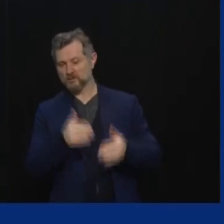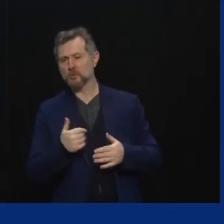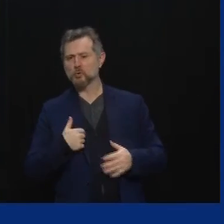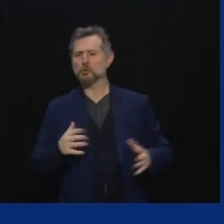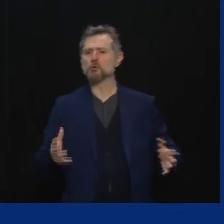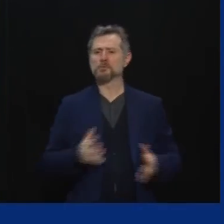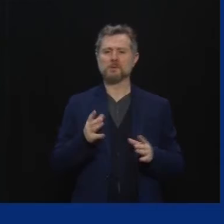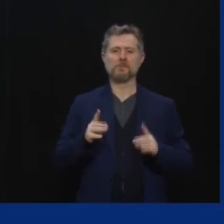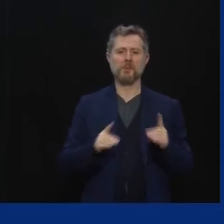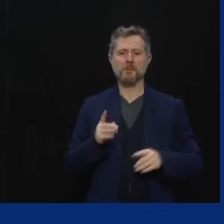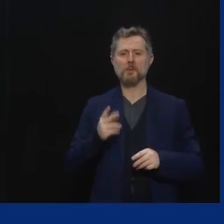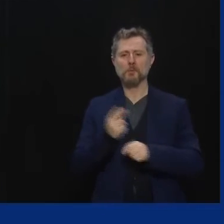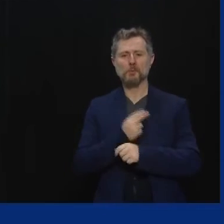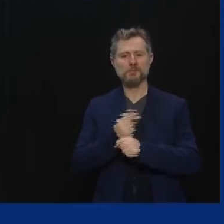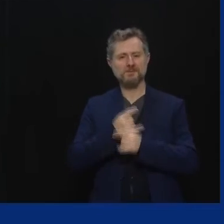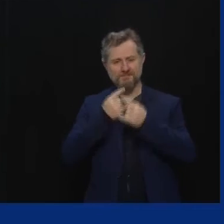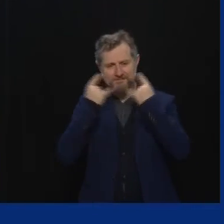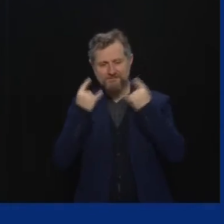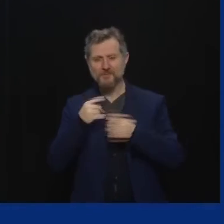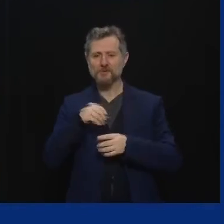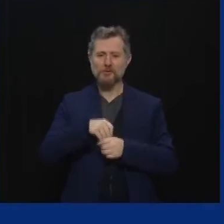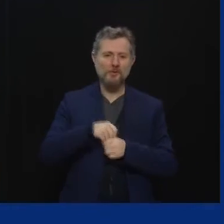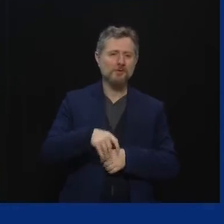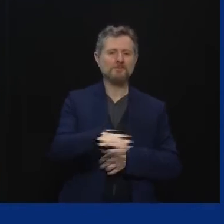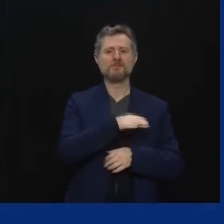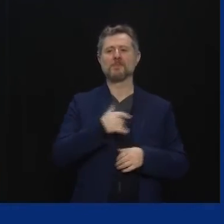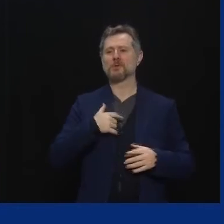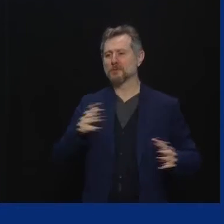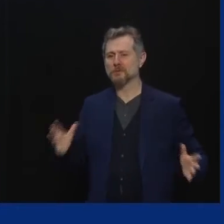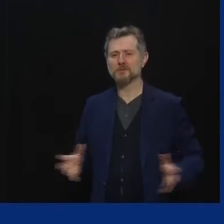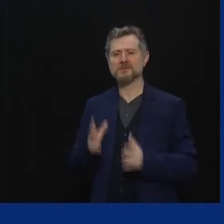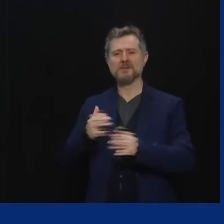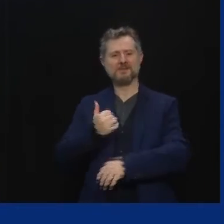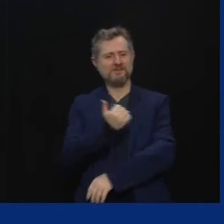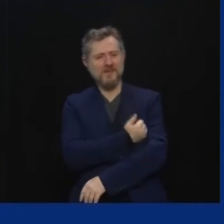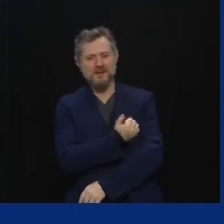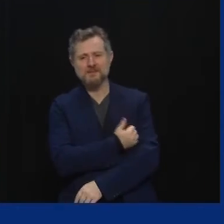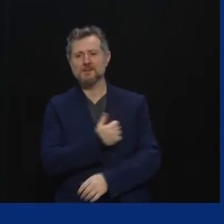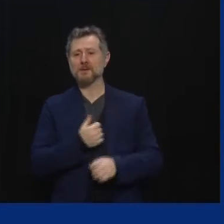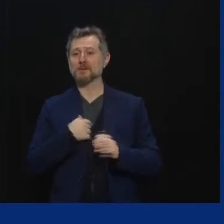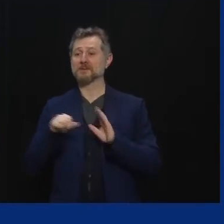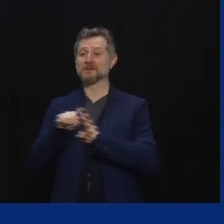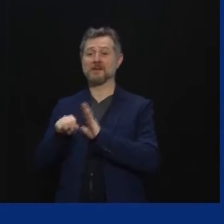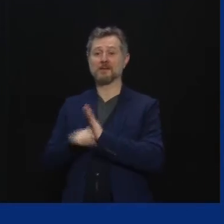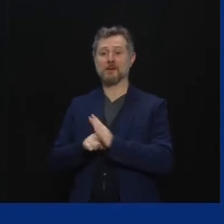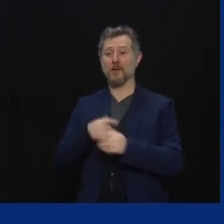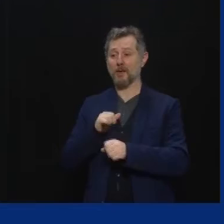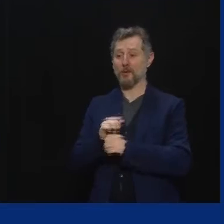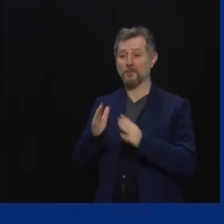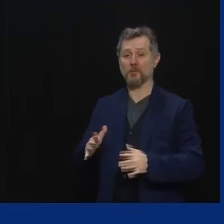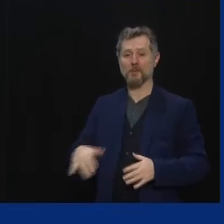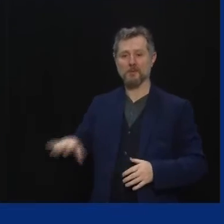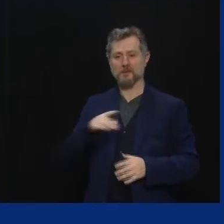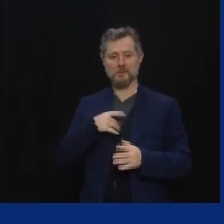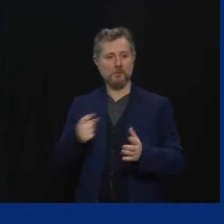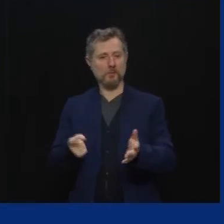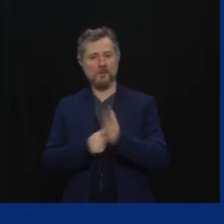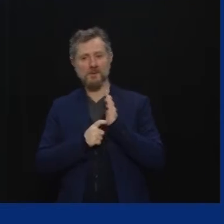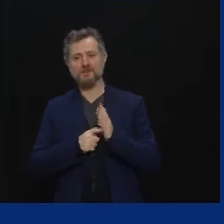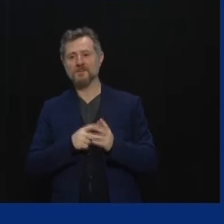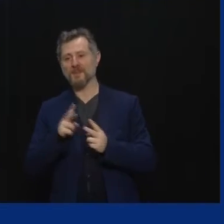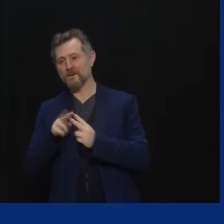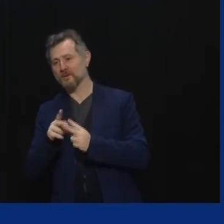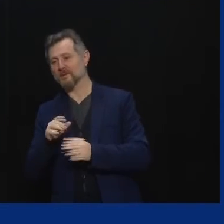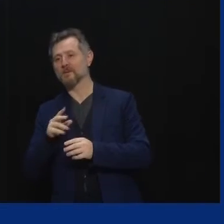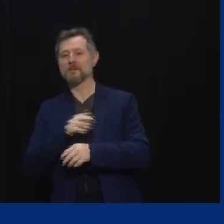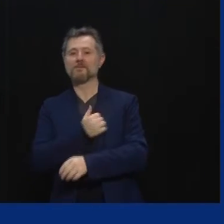really pushed individuals to get vaccinated. In our state workforce, for example, everyone's required to be vaccinated or test every single week,